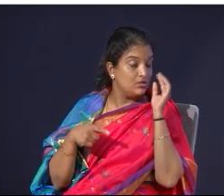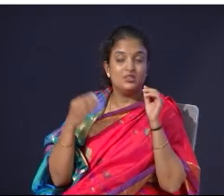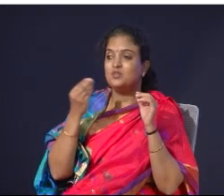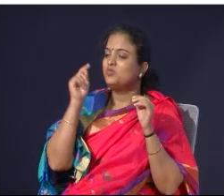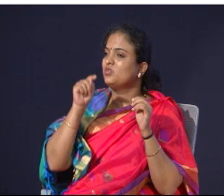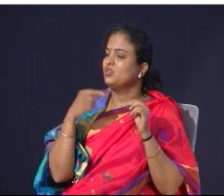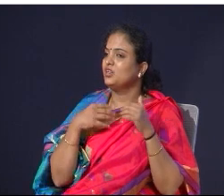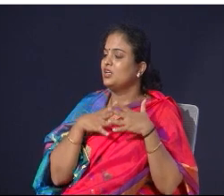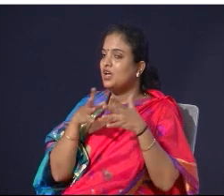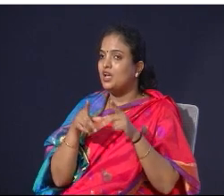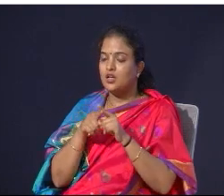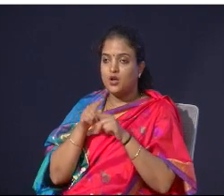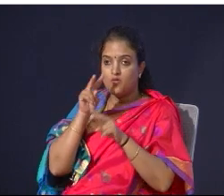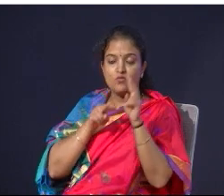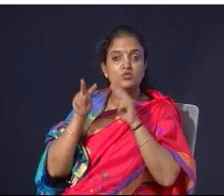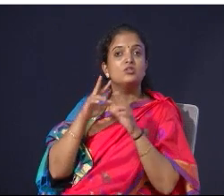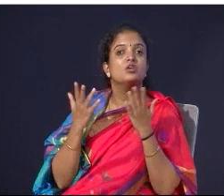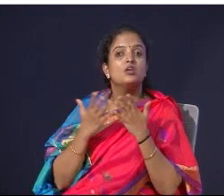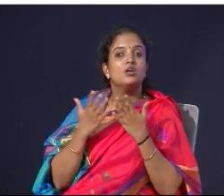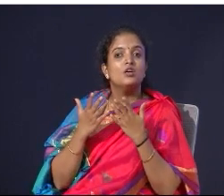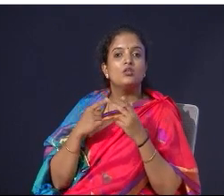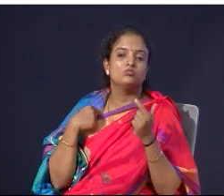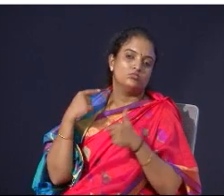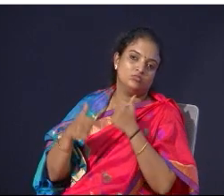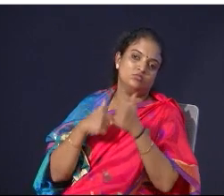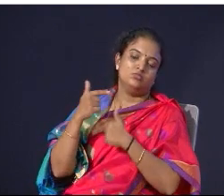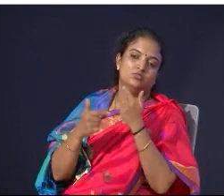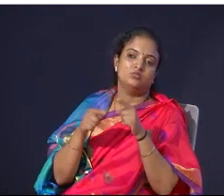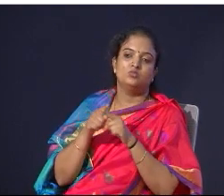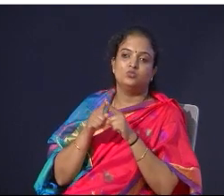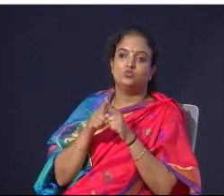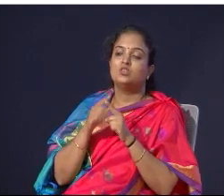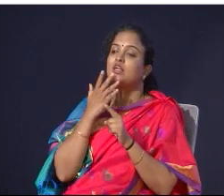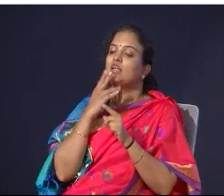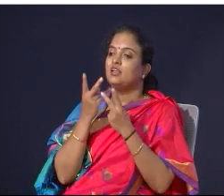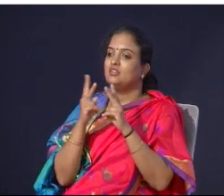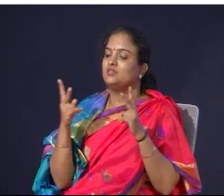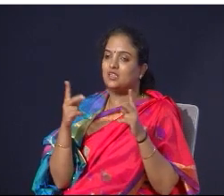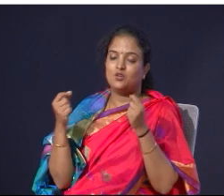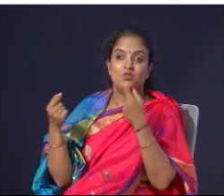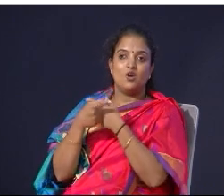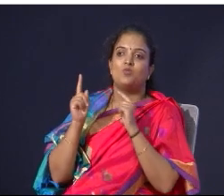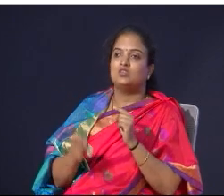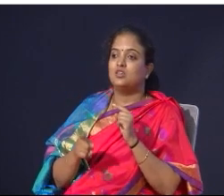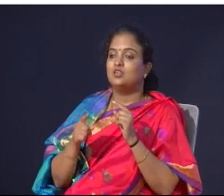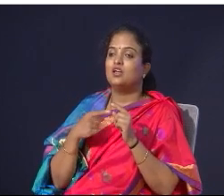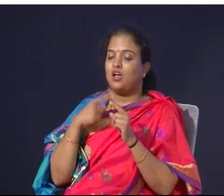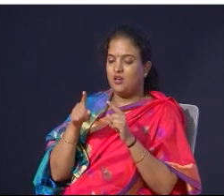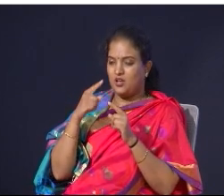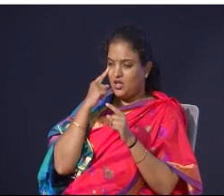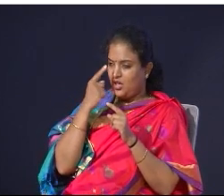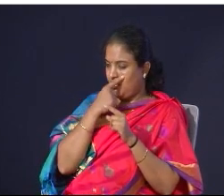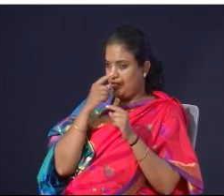when we do the vision rehabilitation program, we have to always use a good contrast, use color preference, distance of the object from the child's